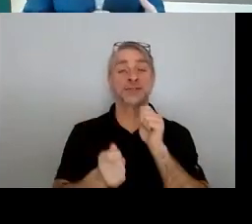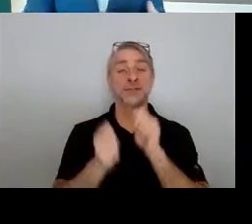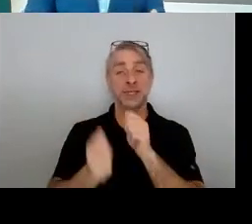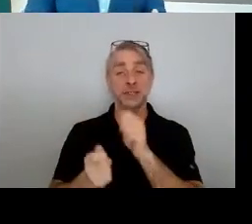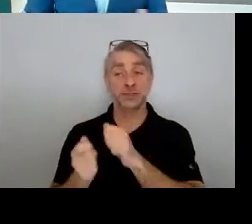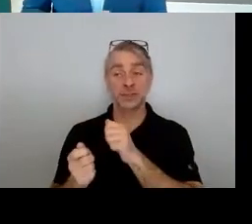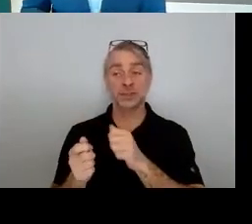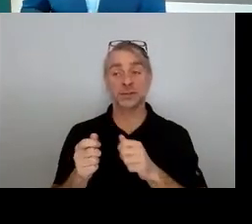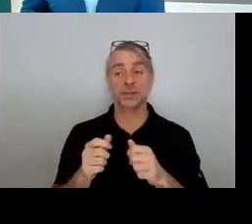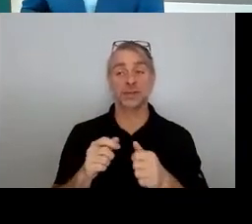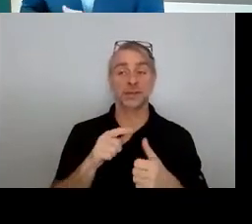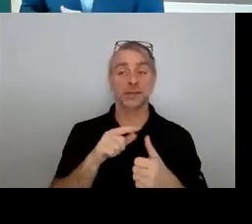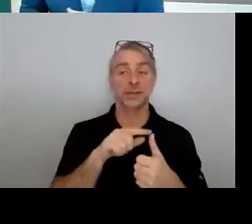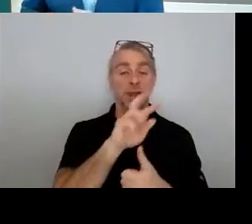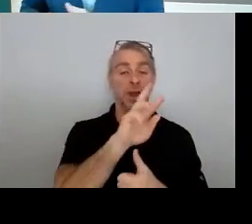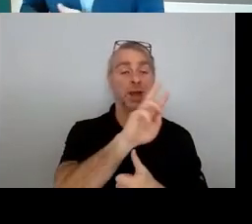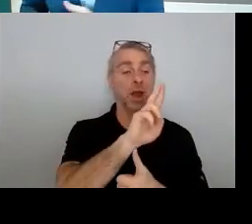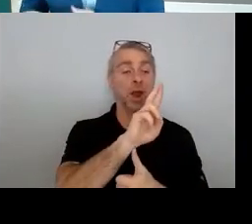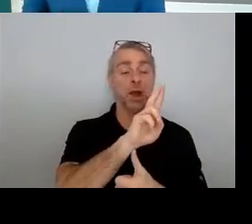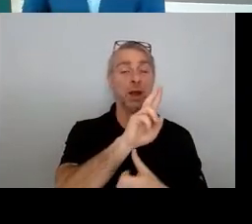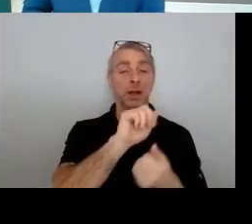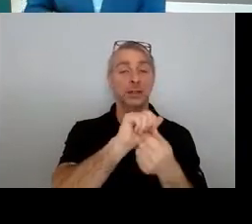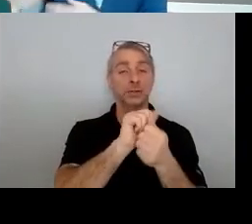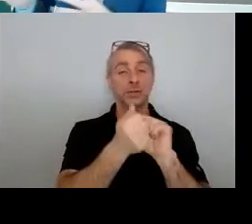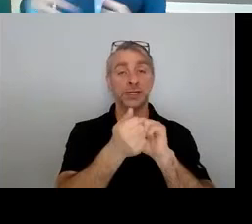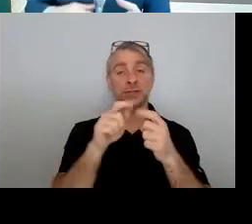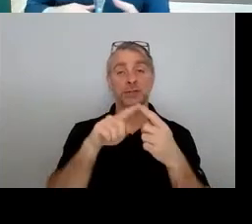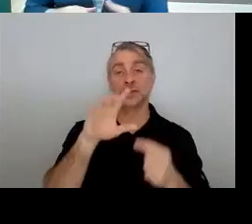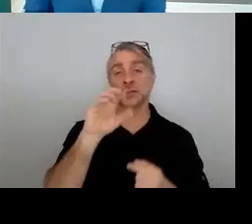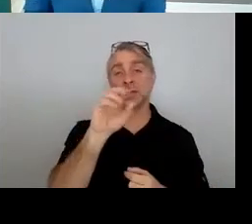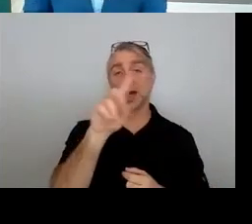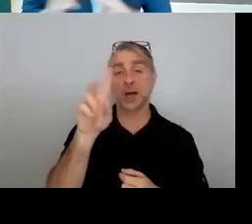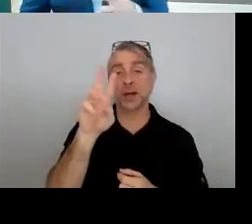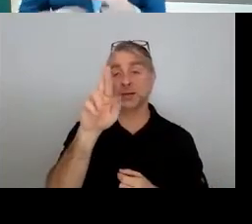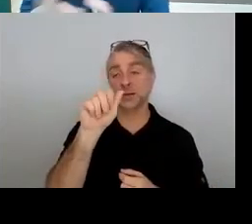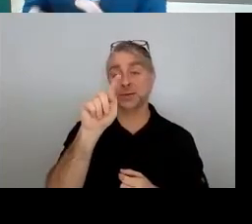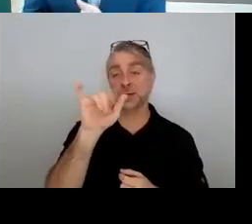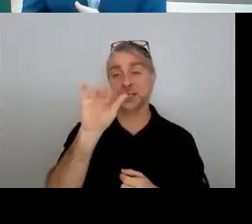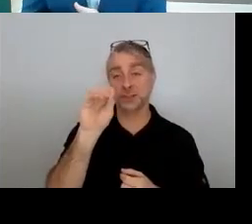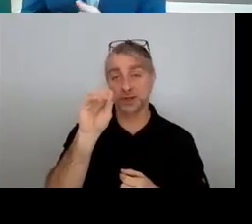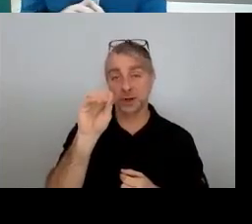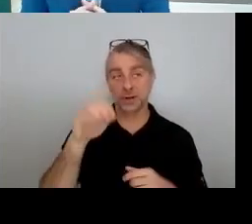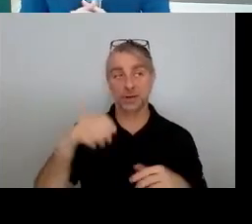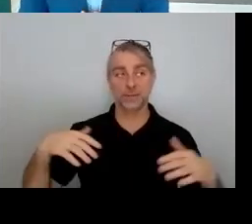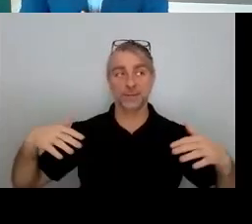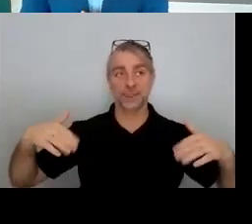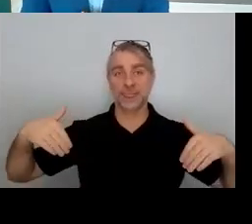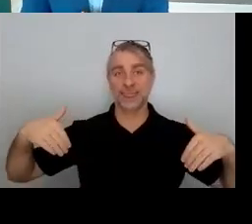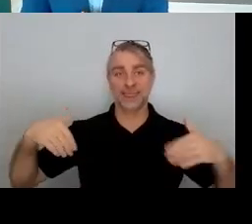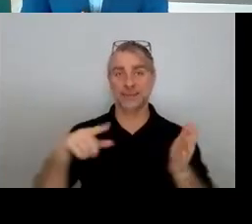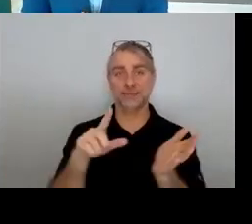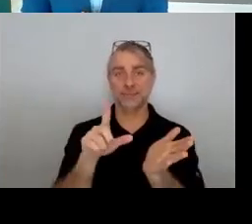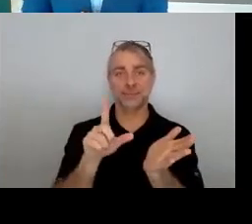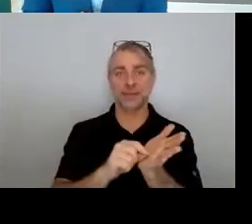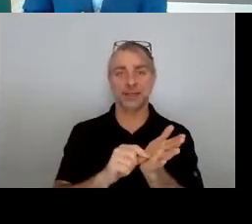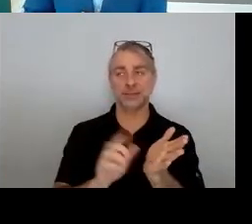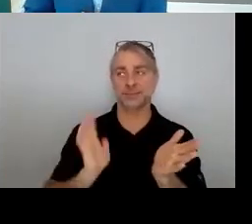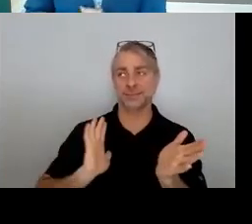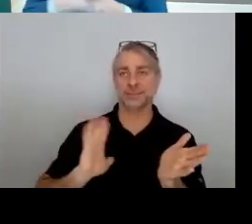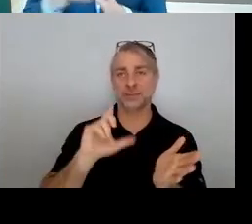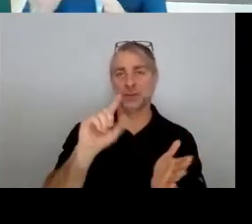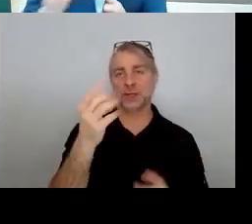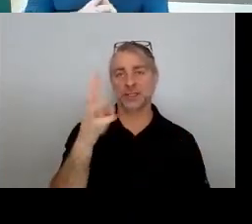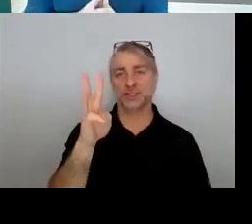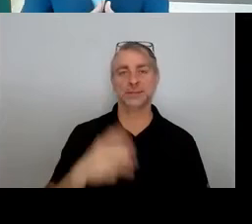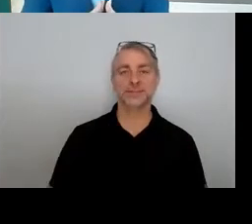like an R into an odds ratio and vice versa, hadn't been completely laid out at the time.